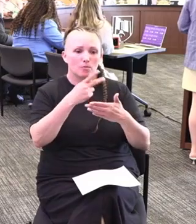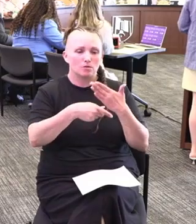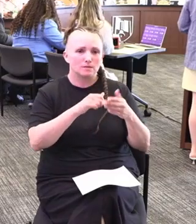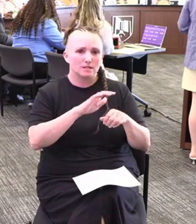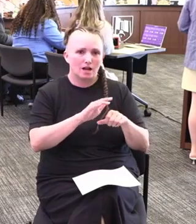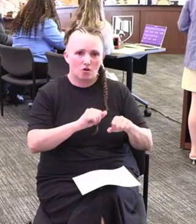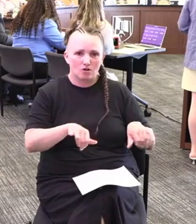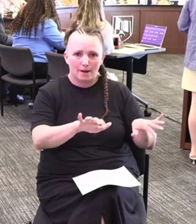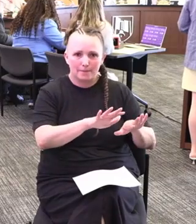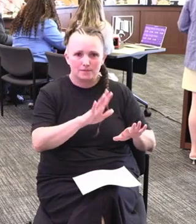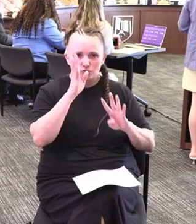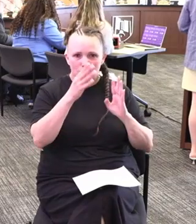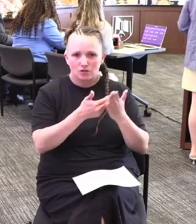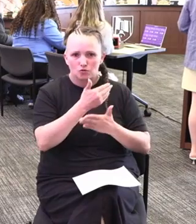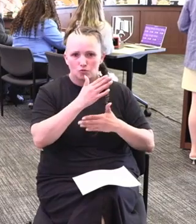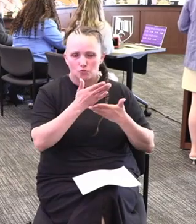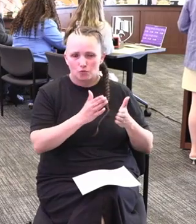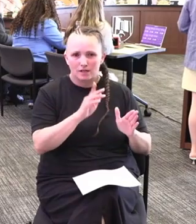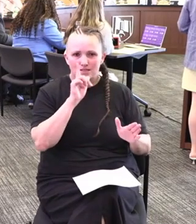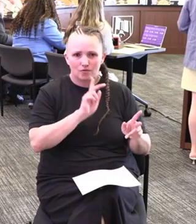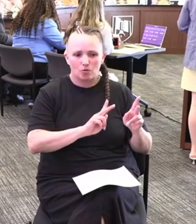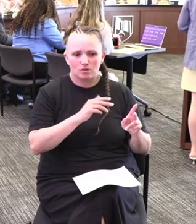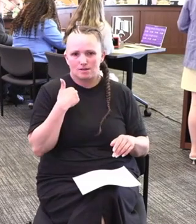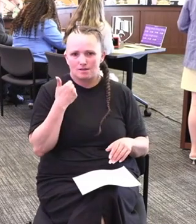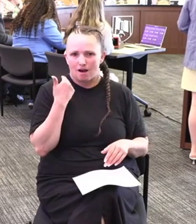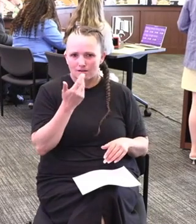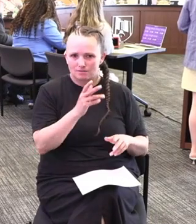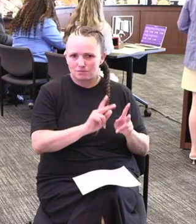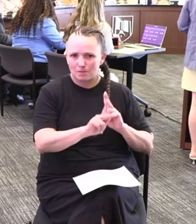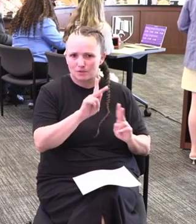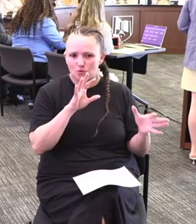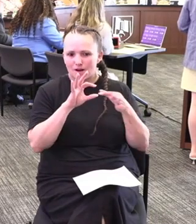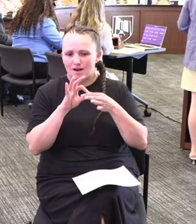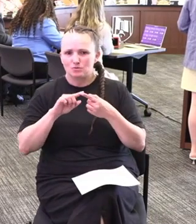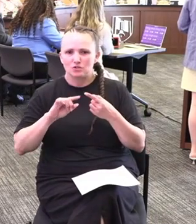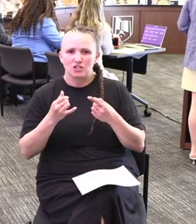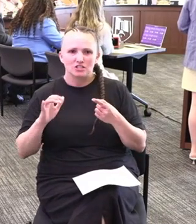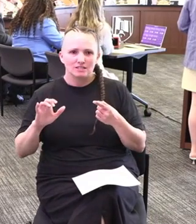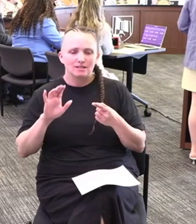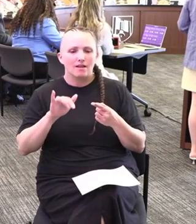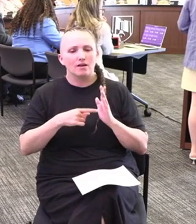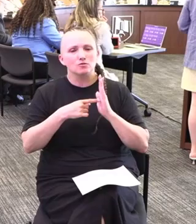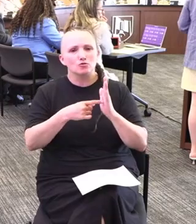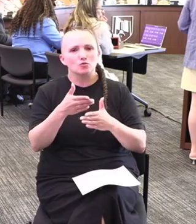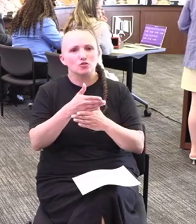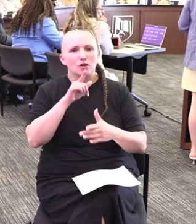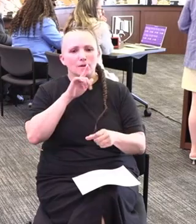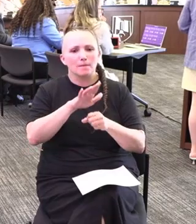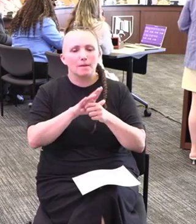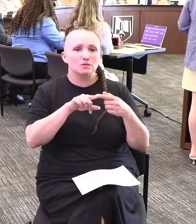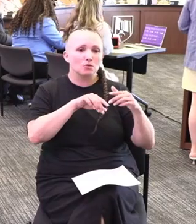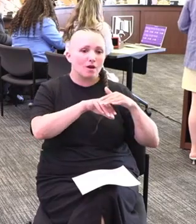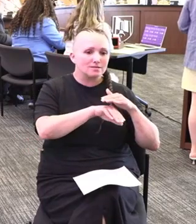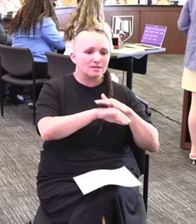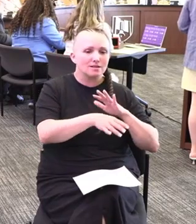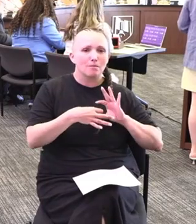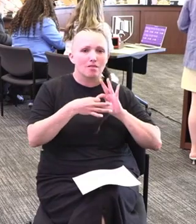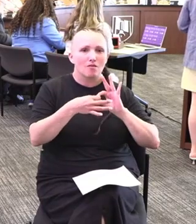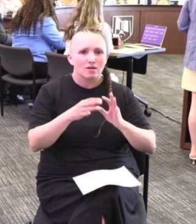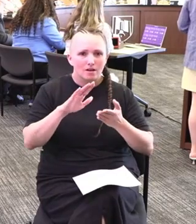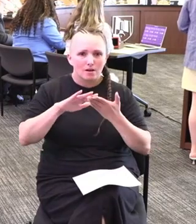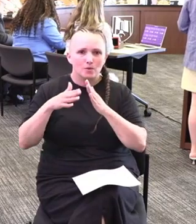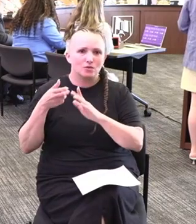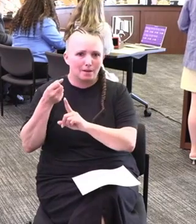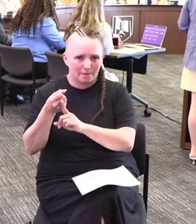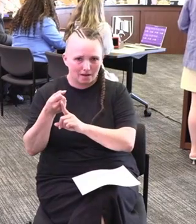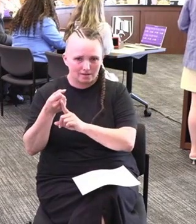creating new ways for young people to connect with JJC, this work reflects the shared commitment to access, belonging, and community impact. I